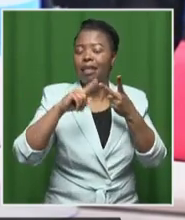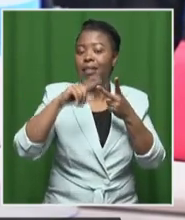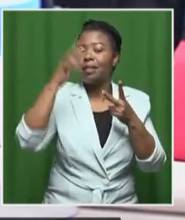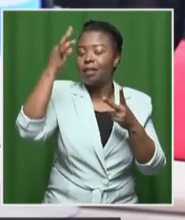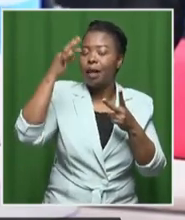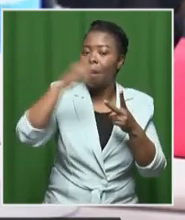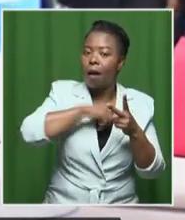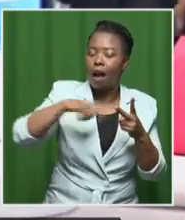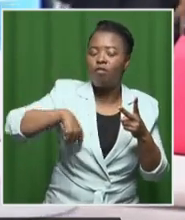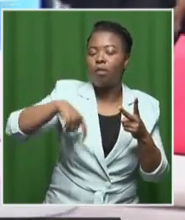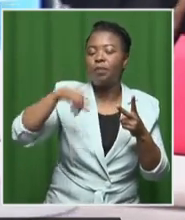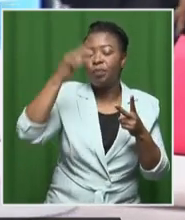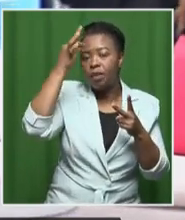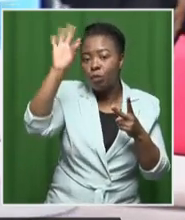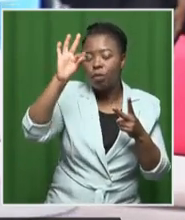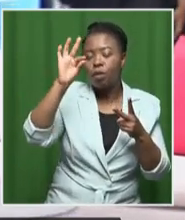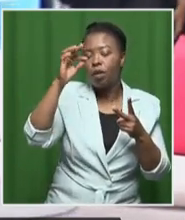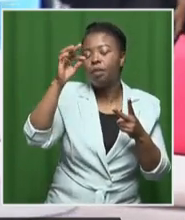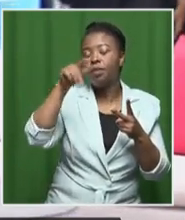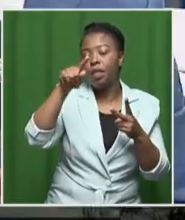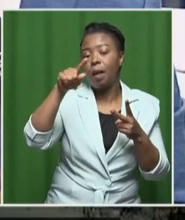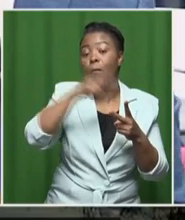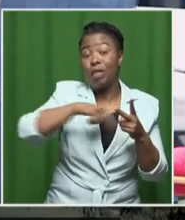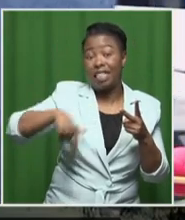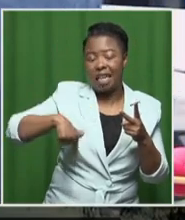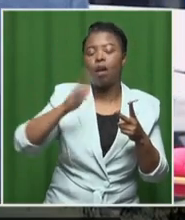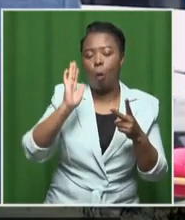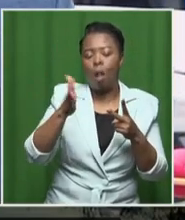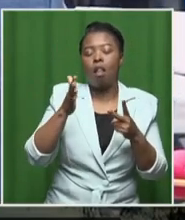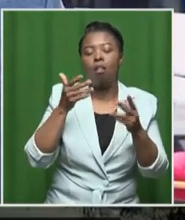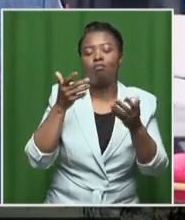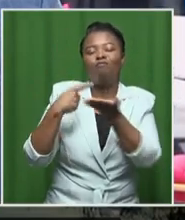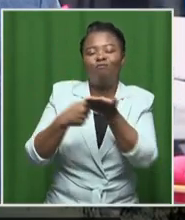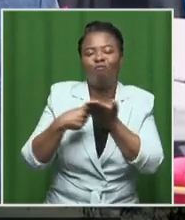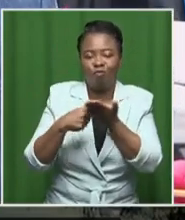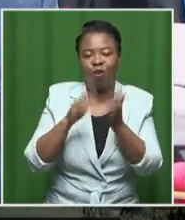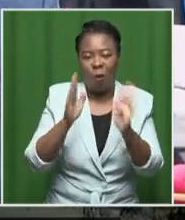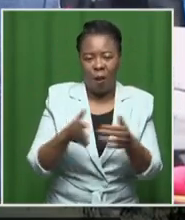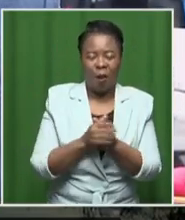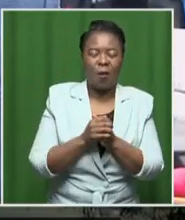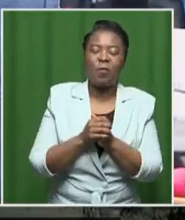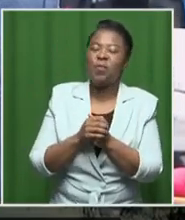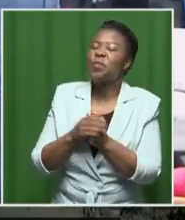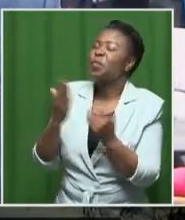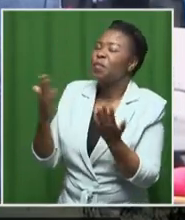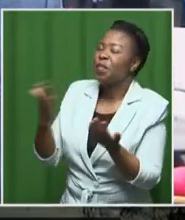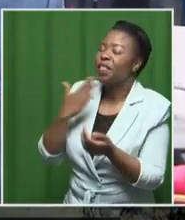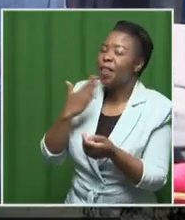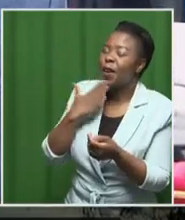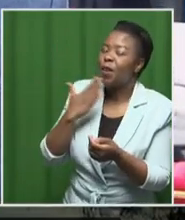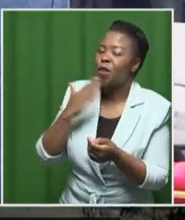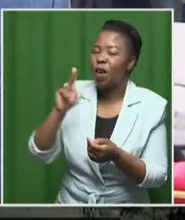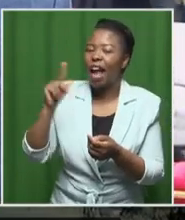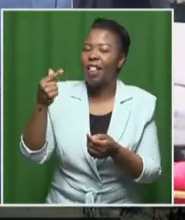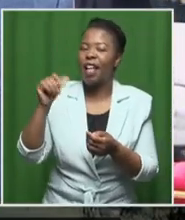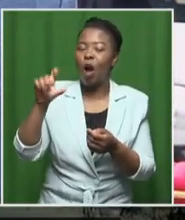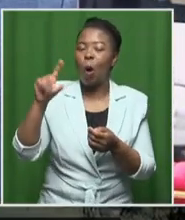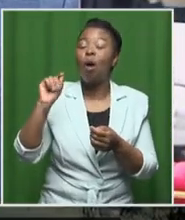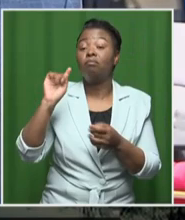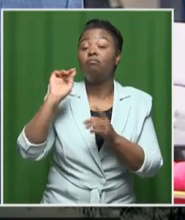to form part of these discussions here today. Lebu? Katlego Legodi, thank you so much there. We'll cross to you again